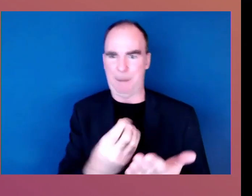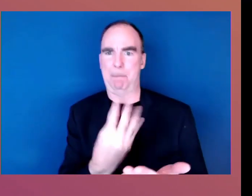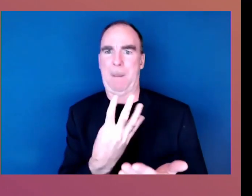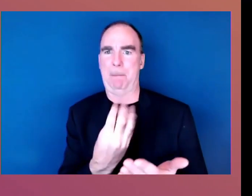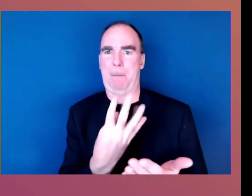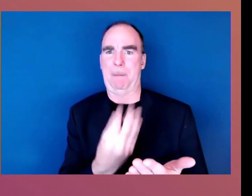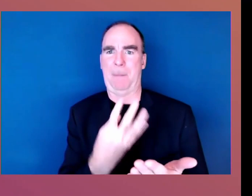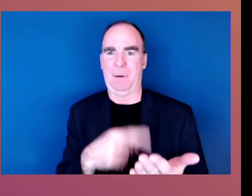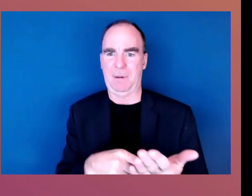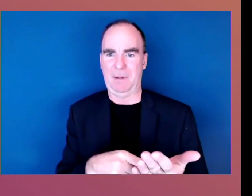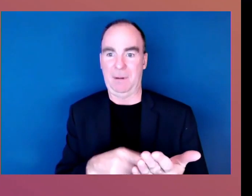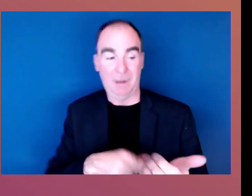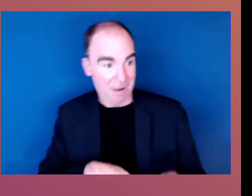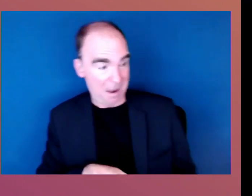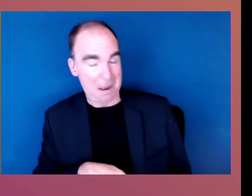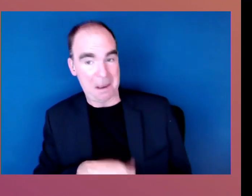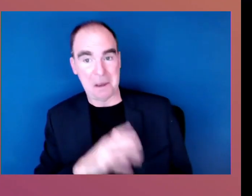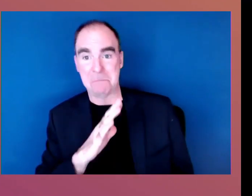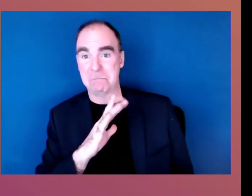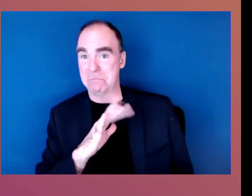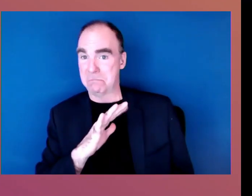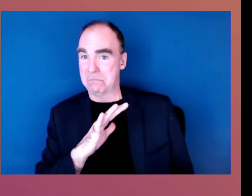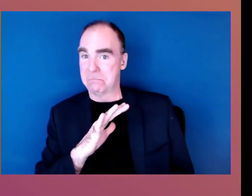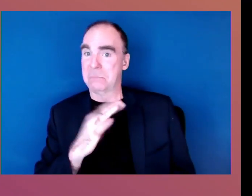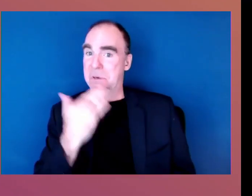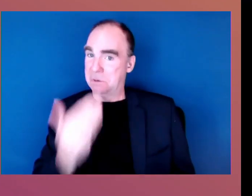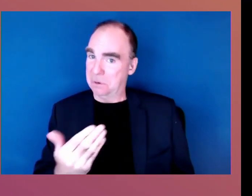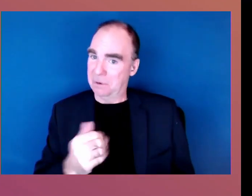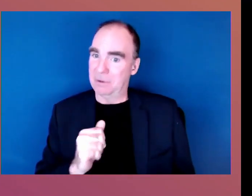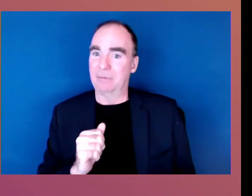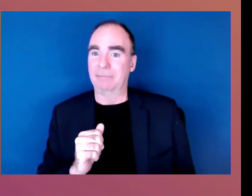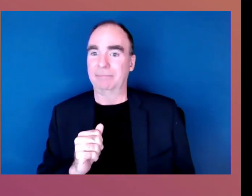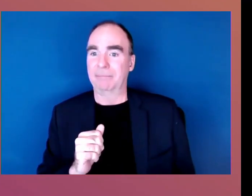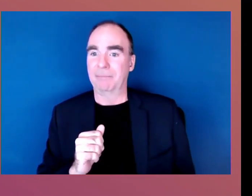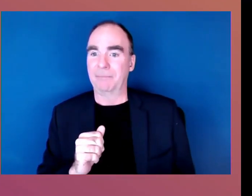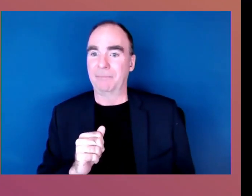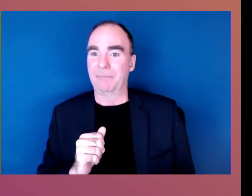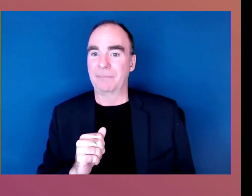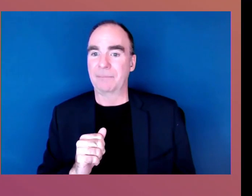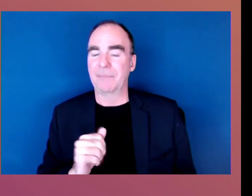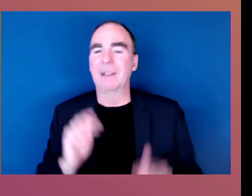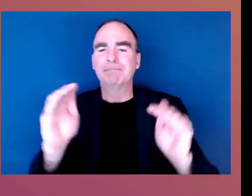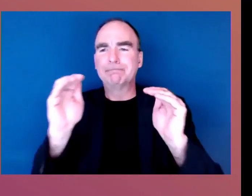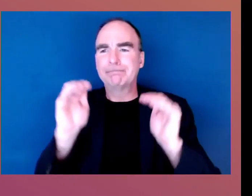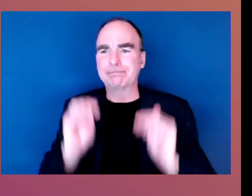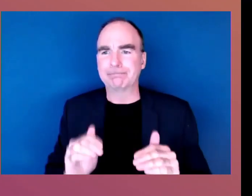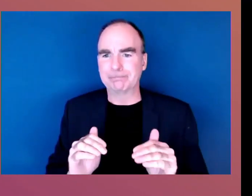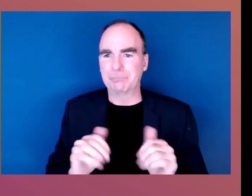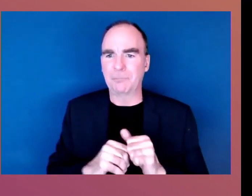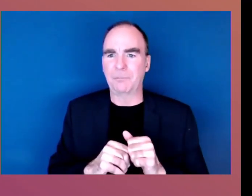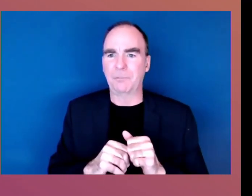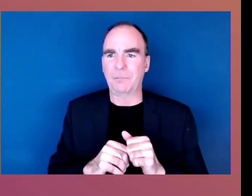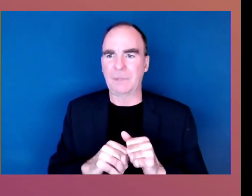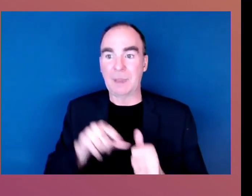1,217. Really good. So the next, this is a pulse oximeter, which is not Wi-Fi